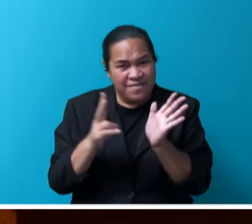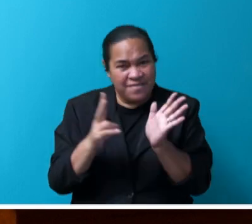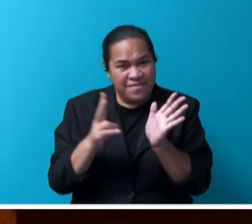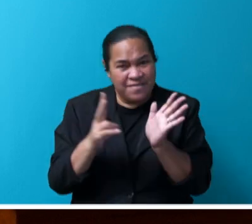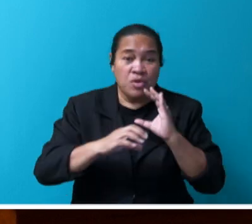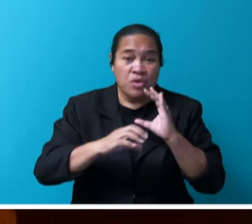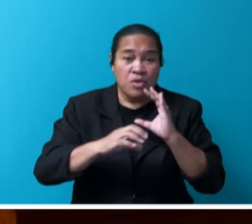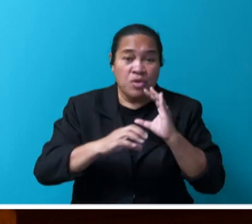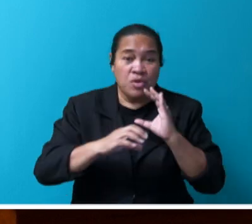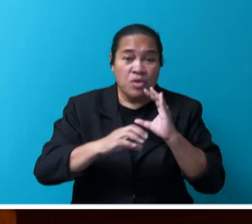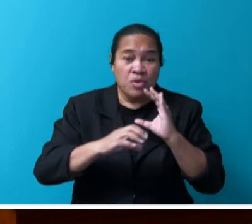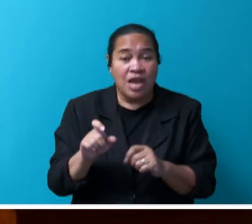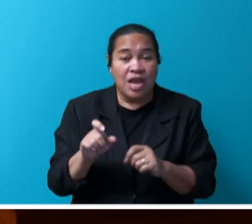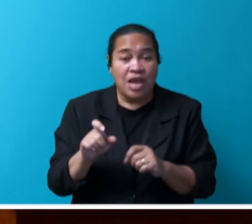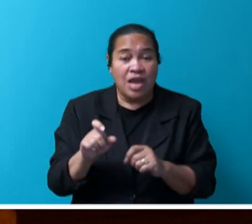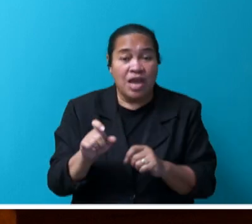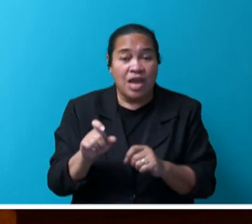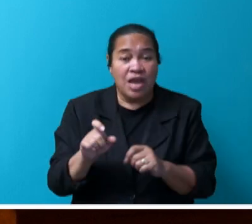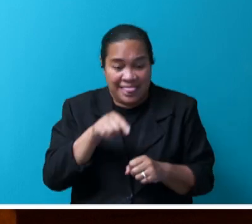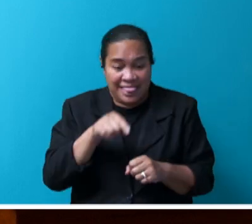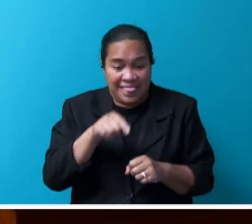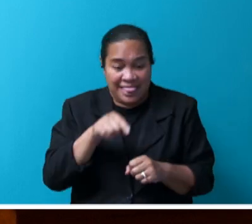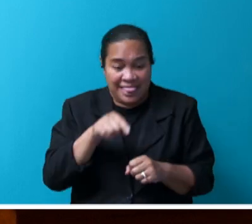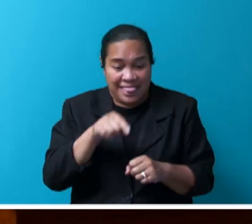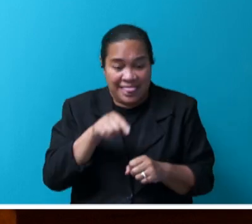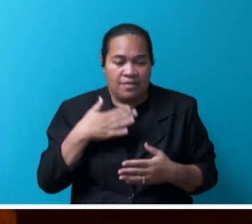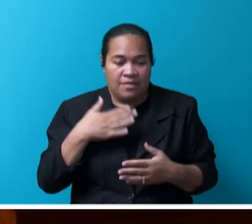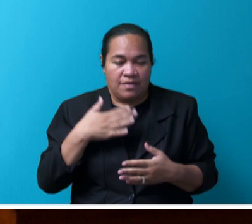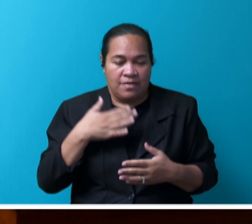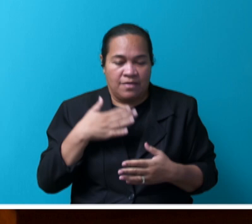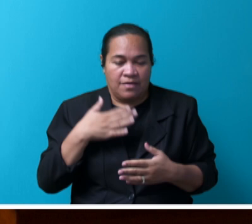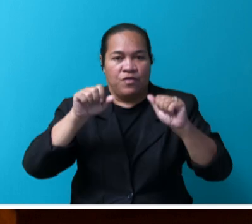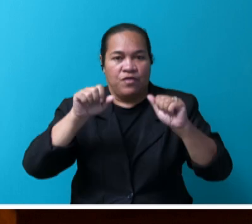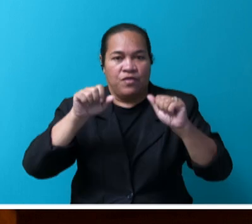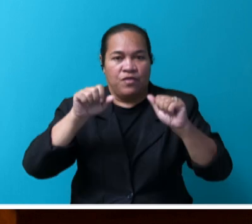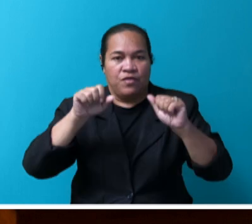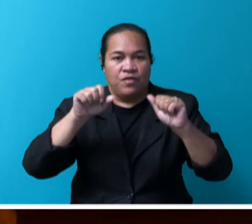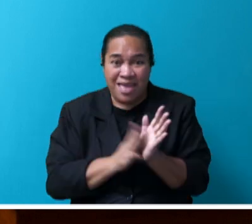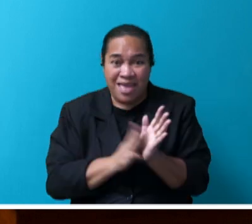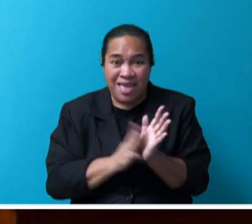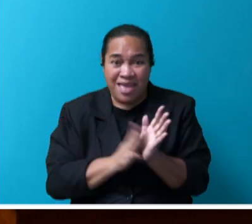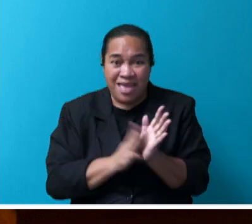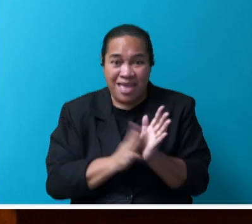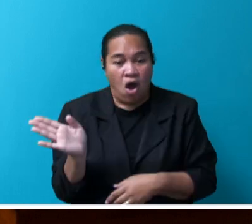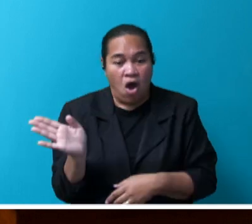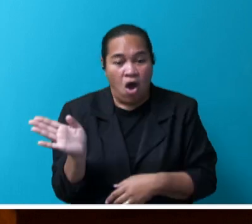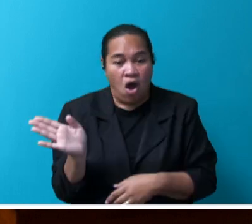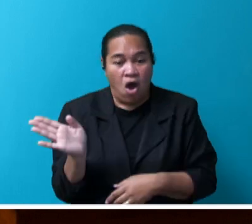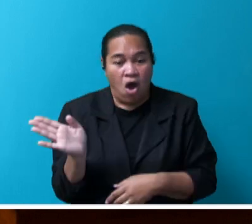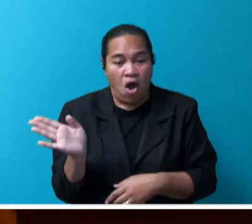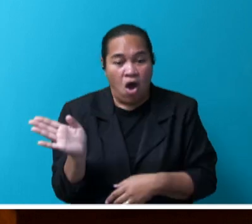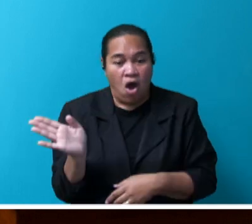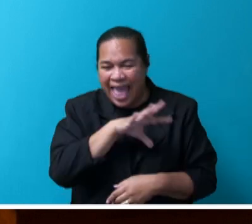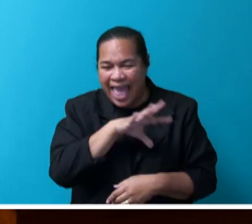publicly acknowledge and commend the British government through the British High Commission in Suva for sponsoring a 3-year